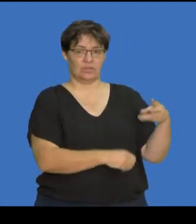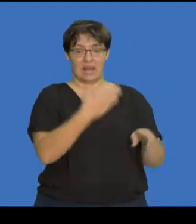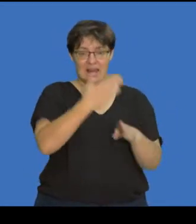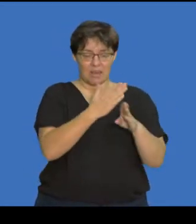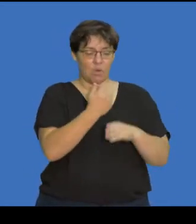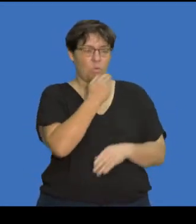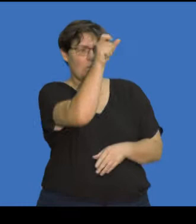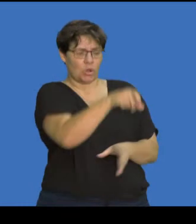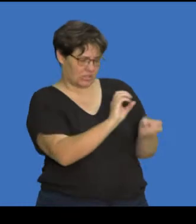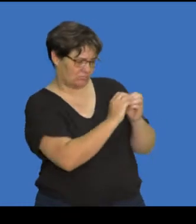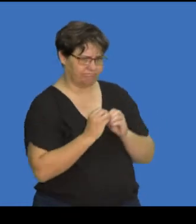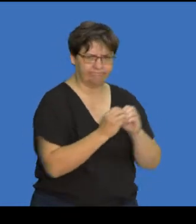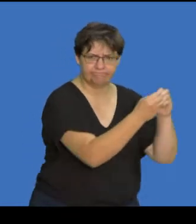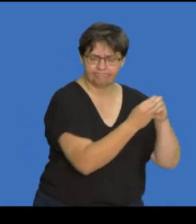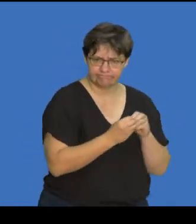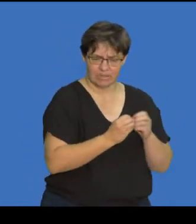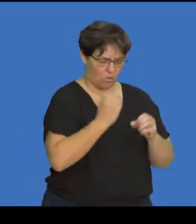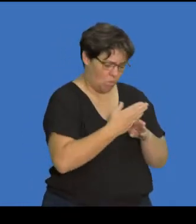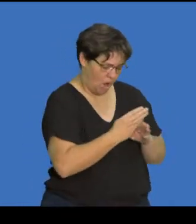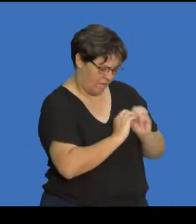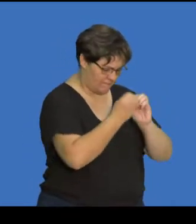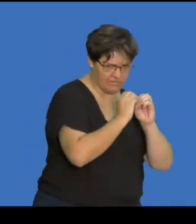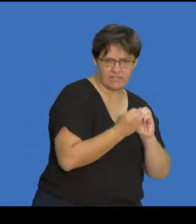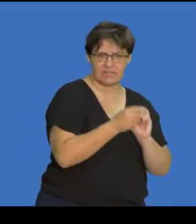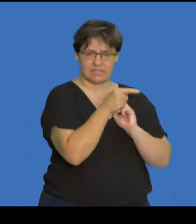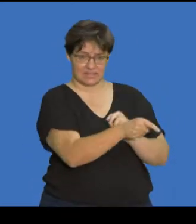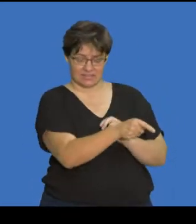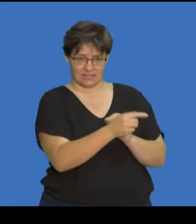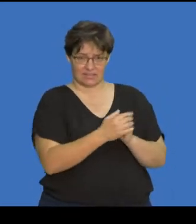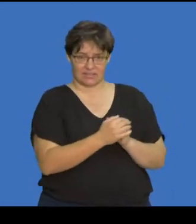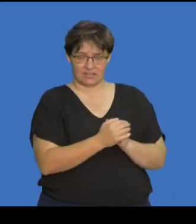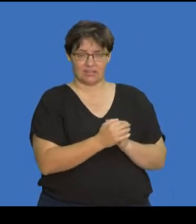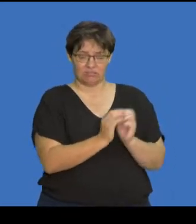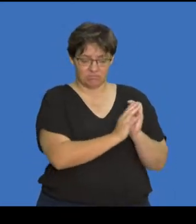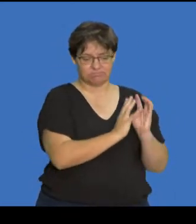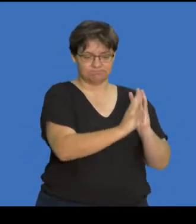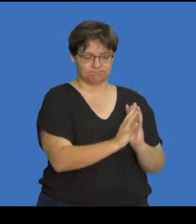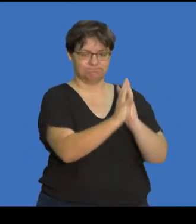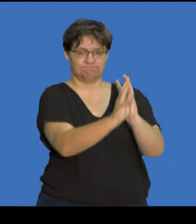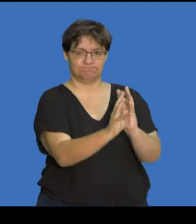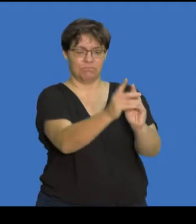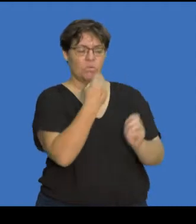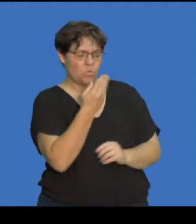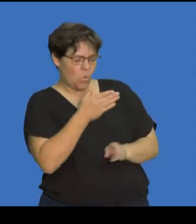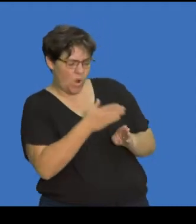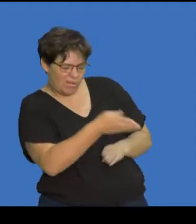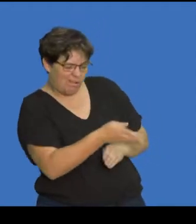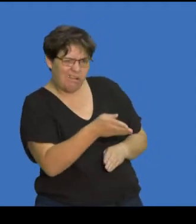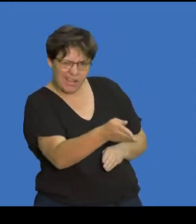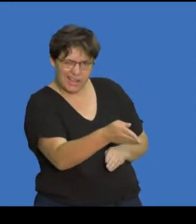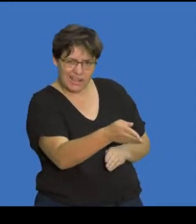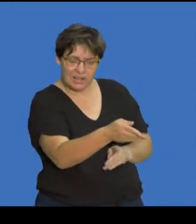labor. That means the actual people employed in the manufacturing line, in the production line, those